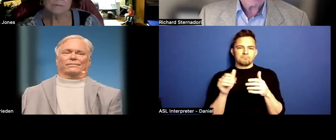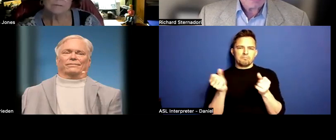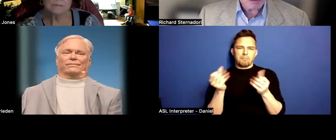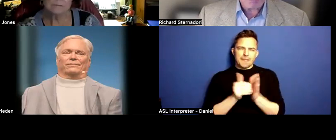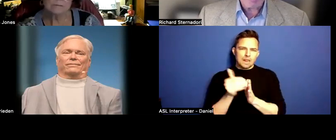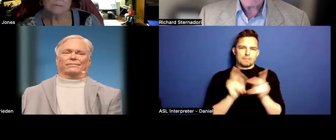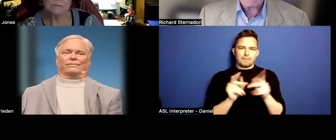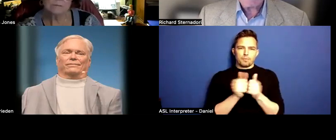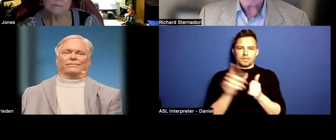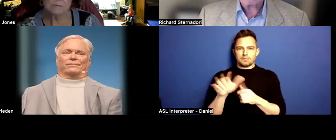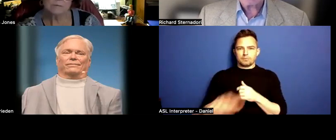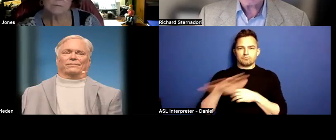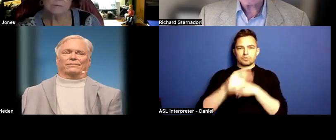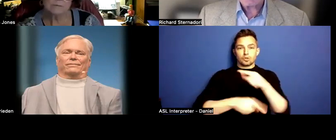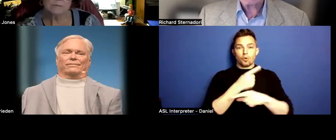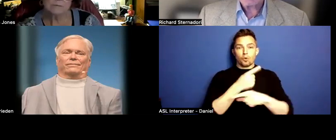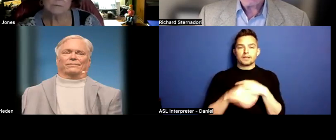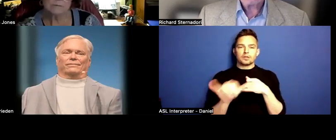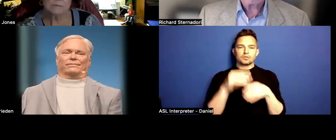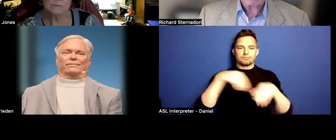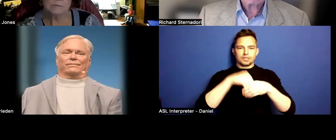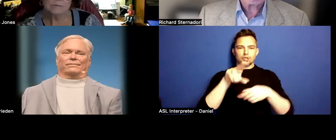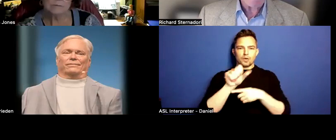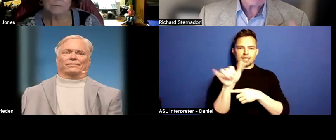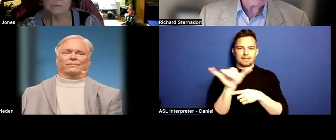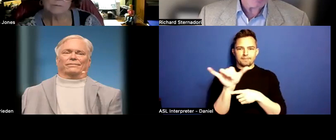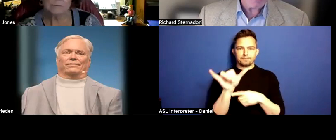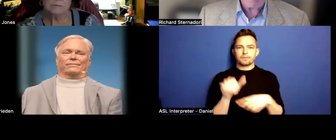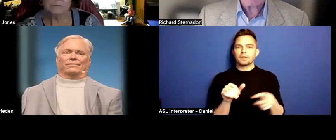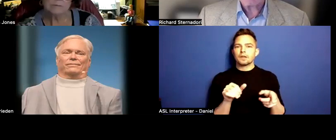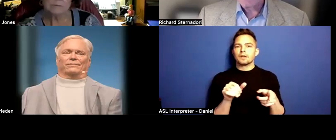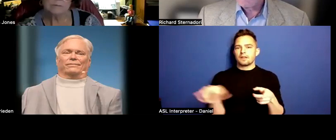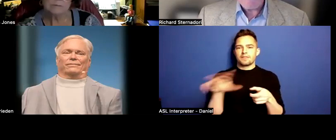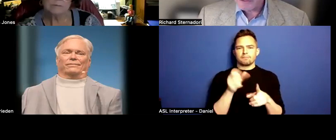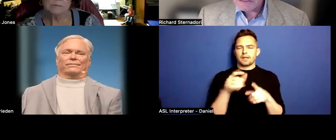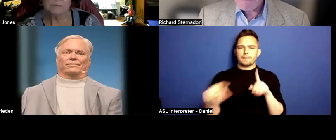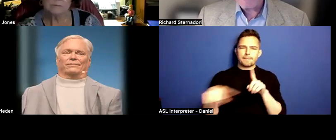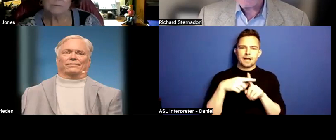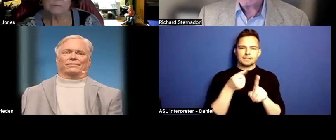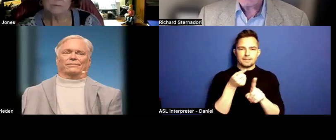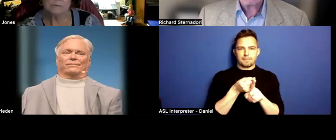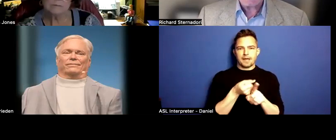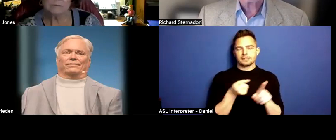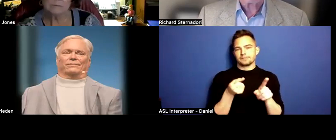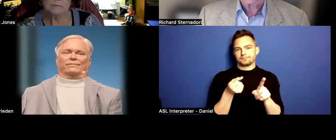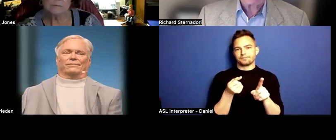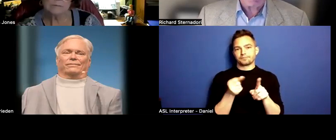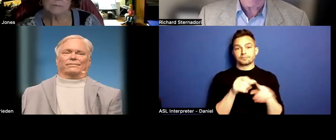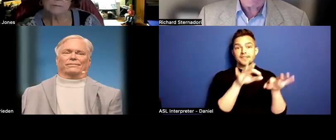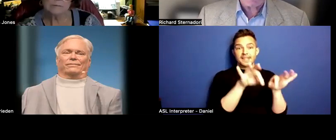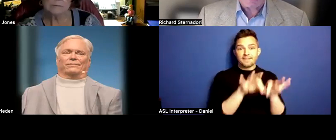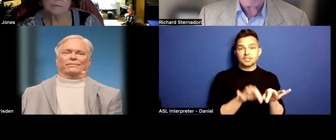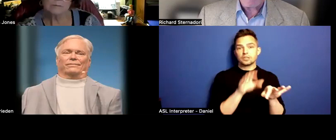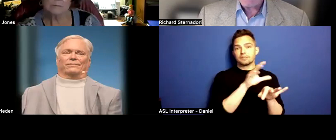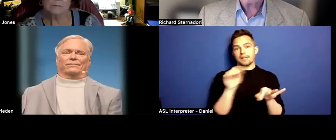disabilities globally and here in the United States. Each of our guests have positively impacted the very definition and nature of